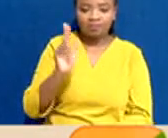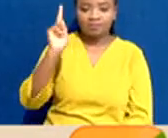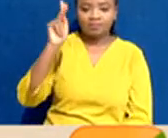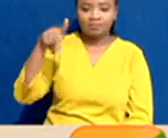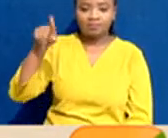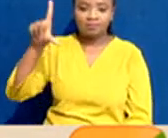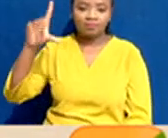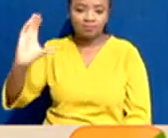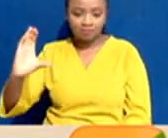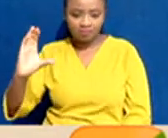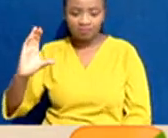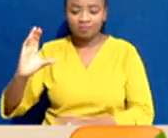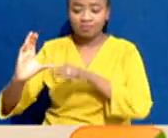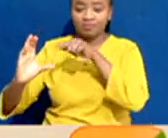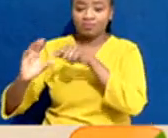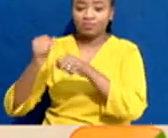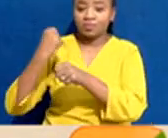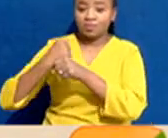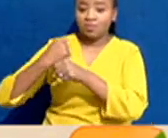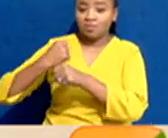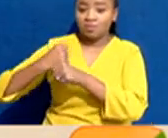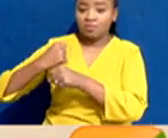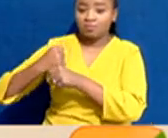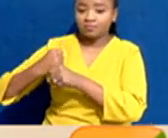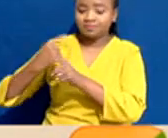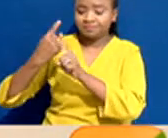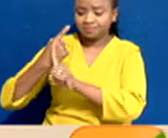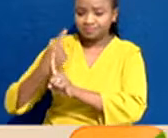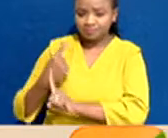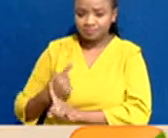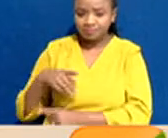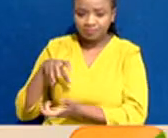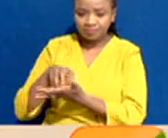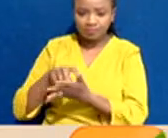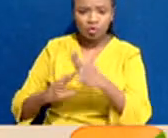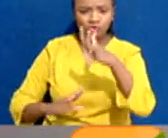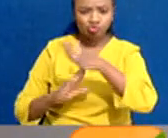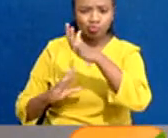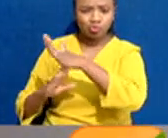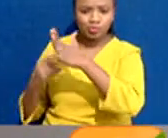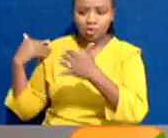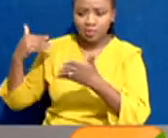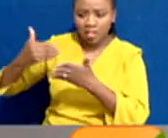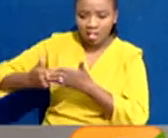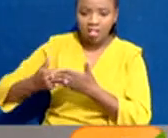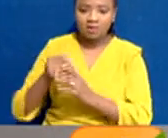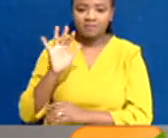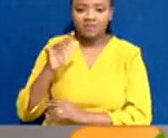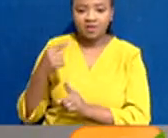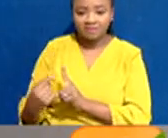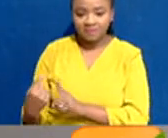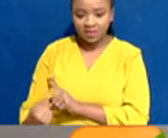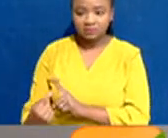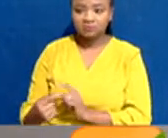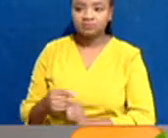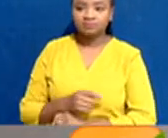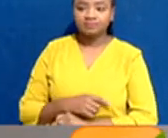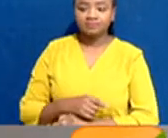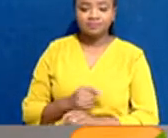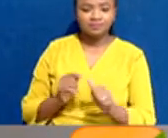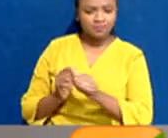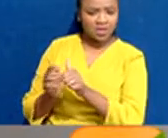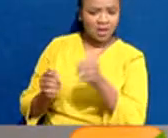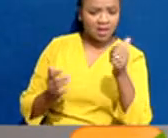Lighting Company, where he also held various positions in senior management for the last 5 years. Engineer Waweru, who replaces